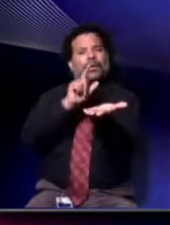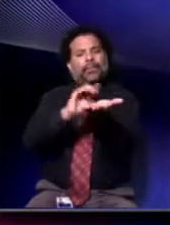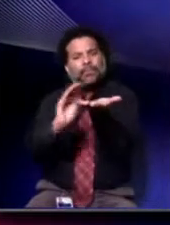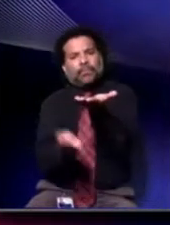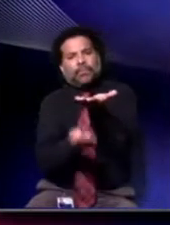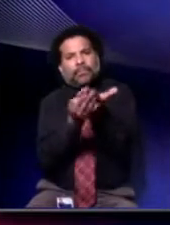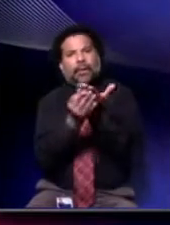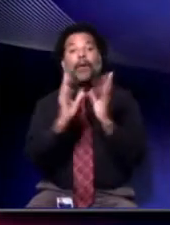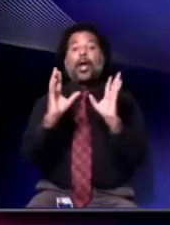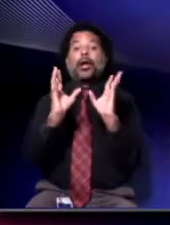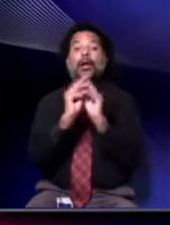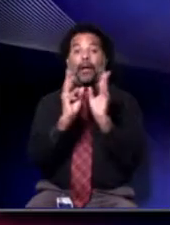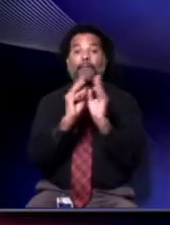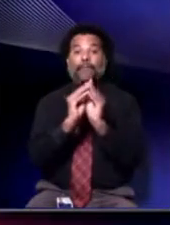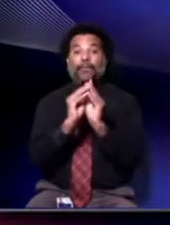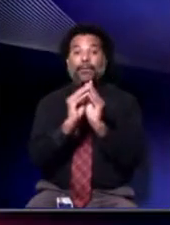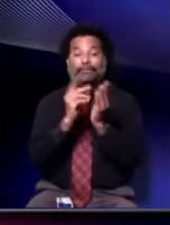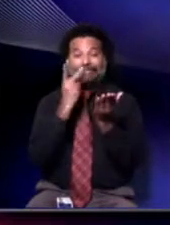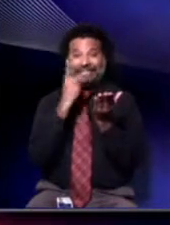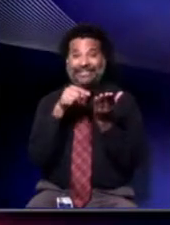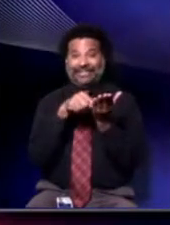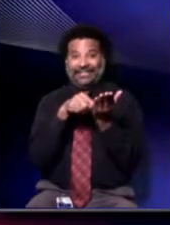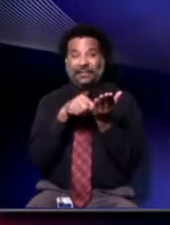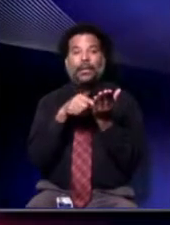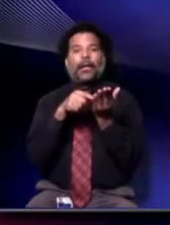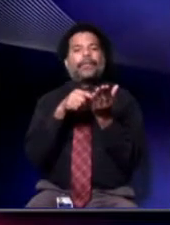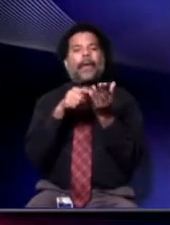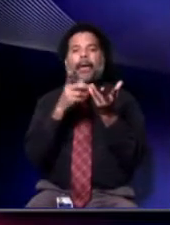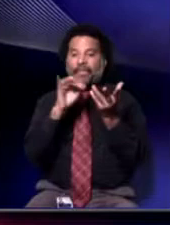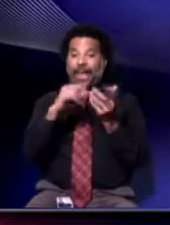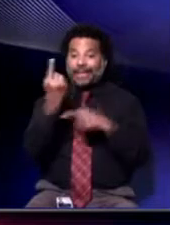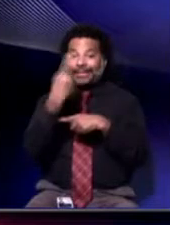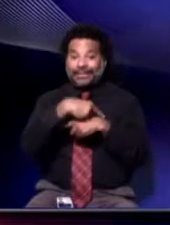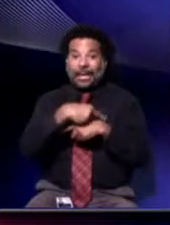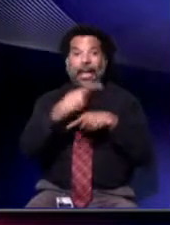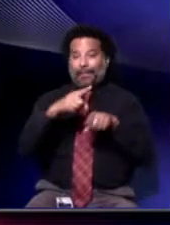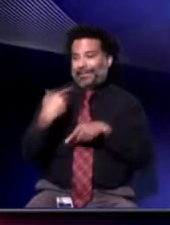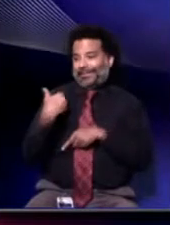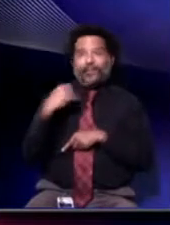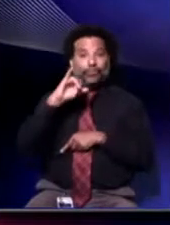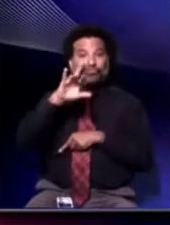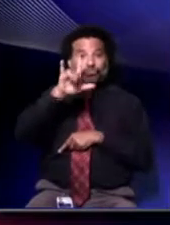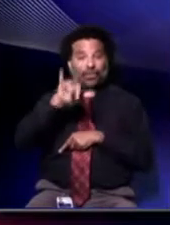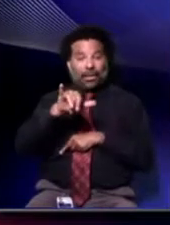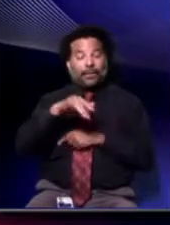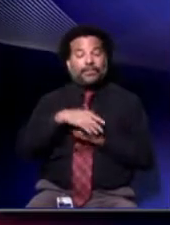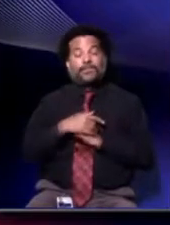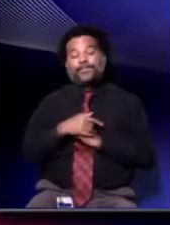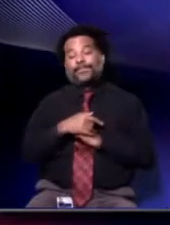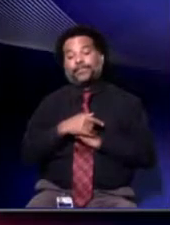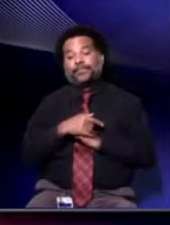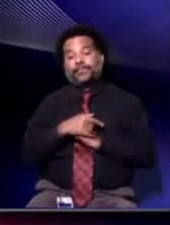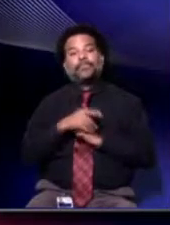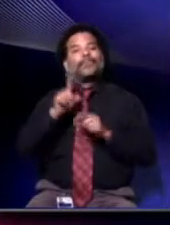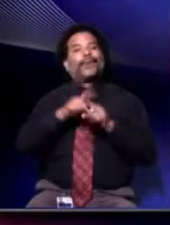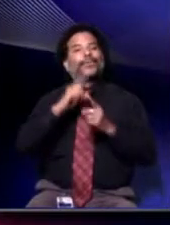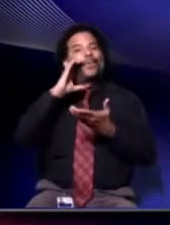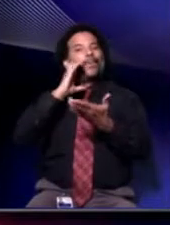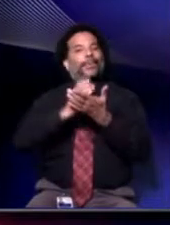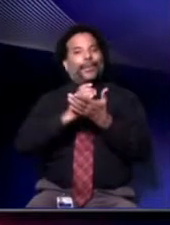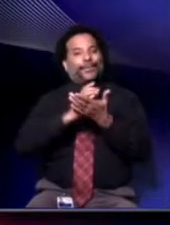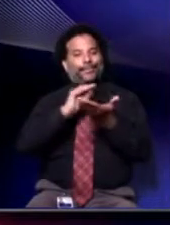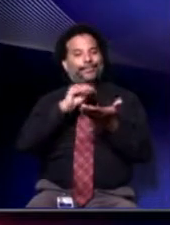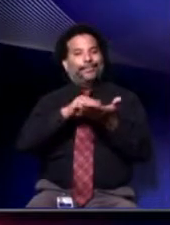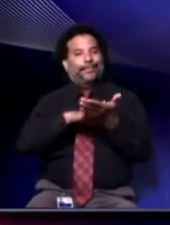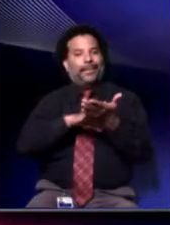our conference and the layout of the day that we had this past July. I also put in a picture of our